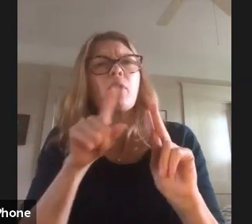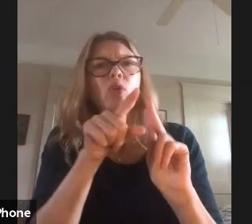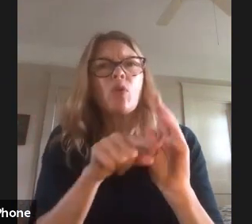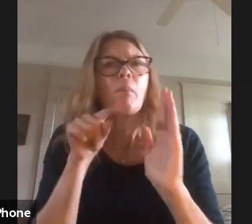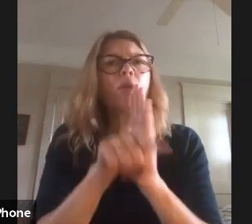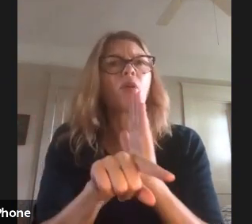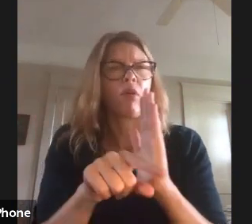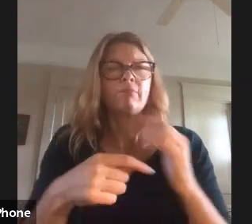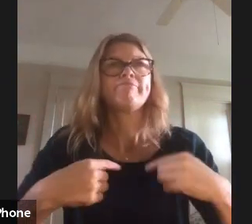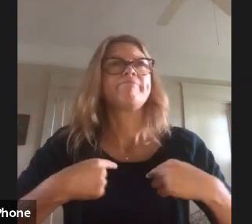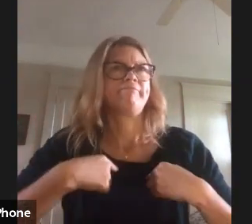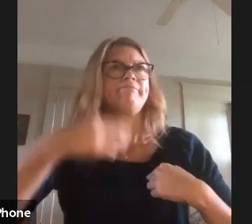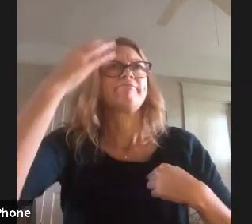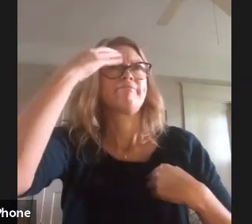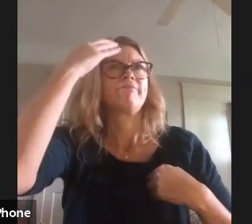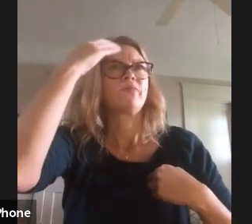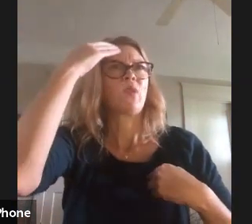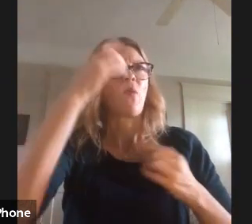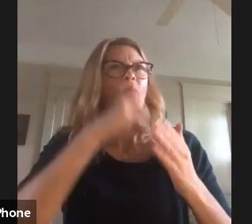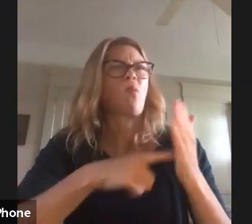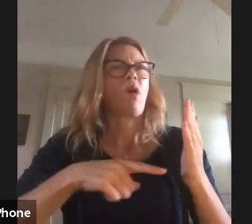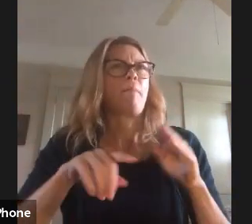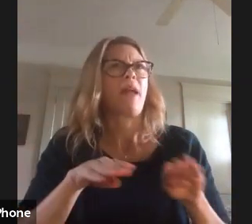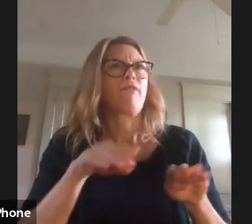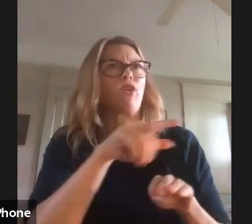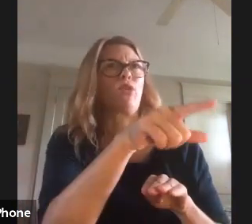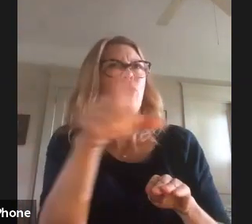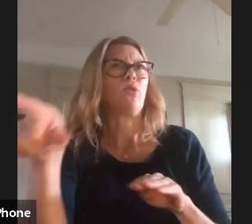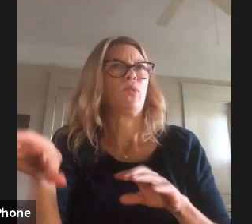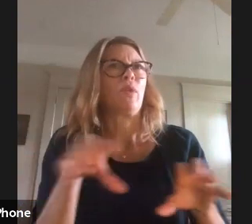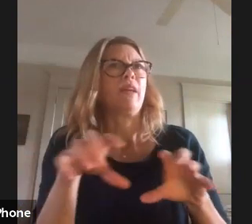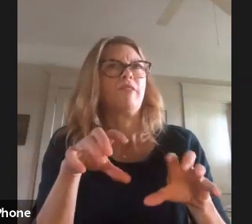Truly, I tell you, all this will come upon this generation.